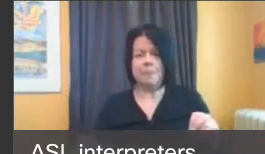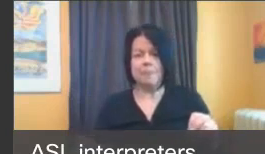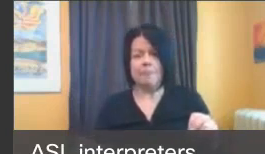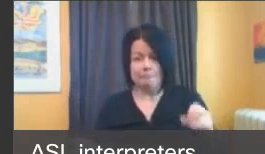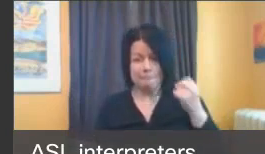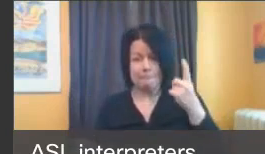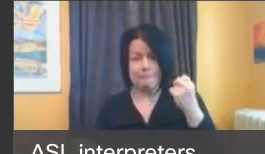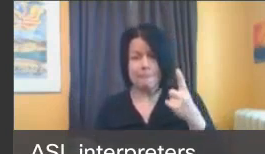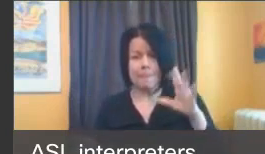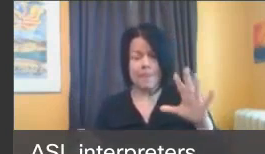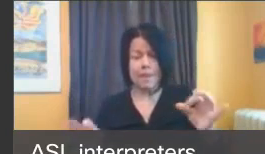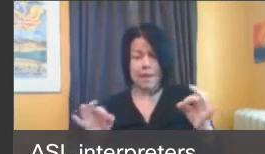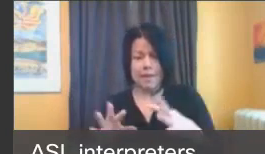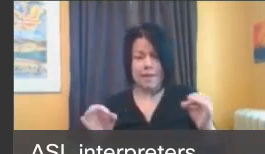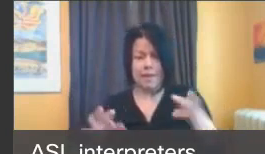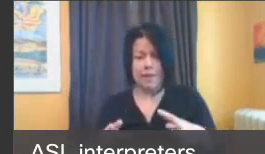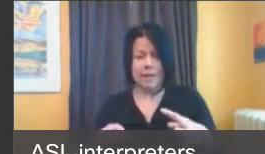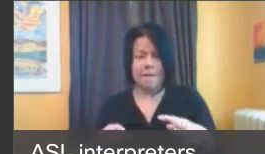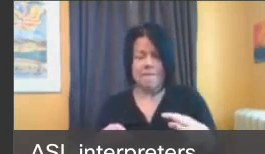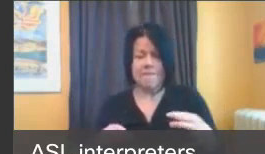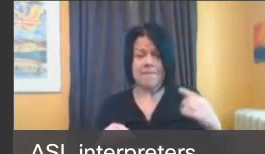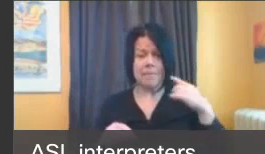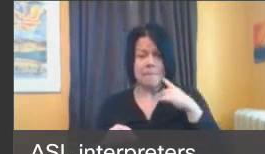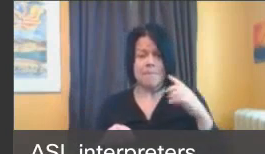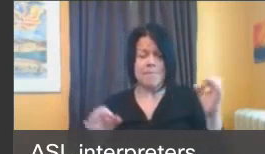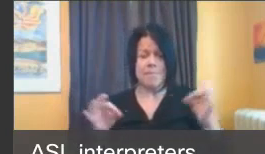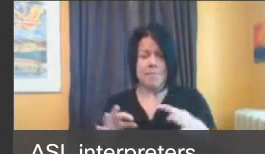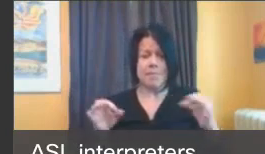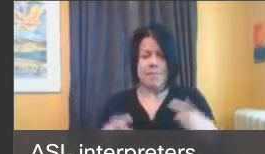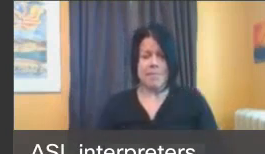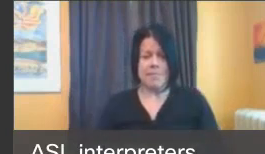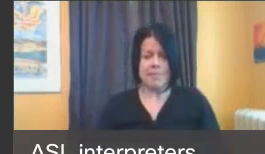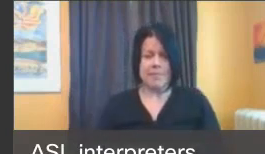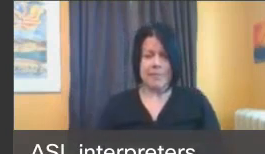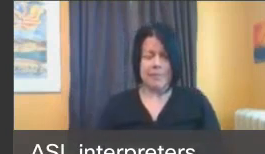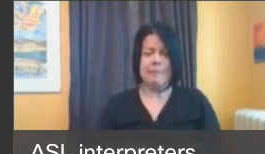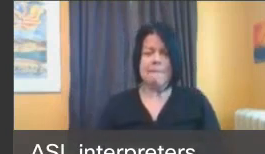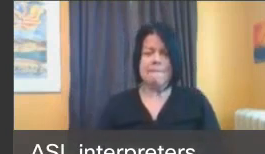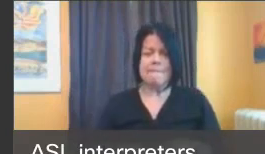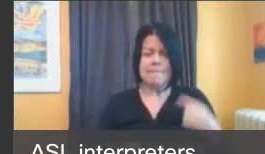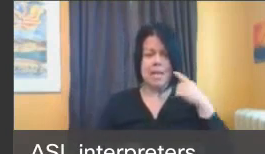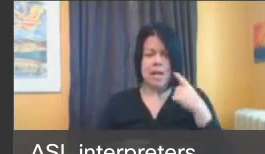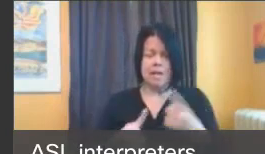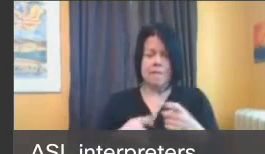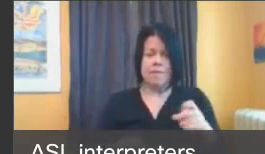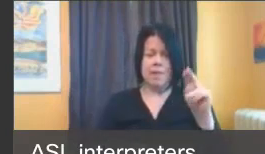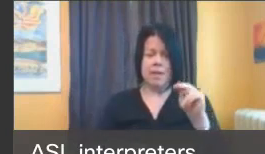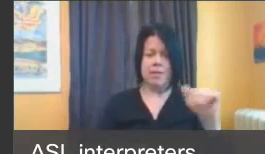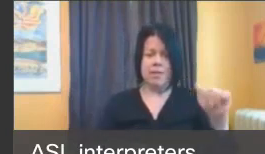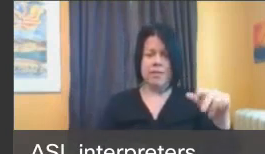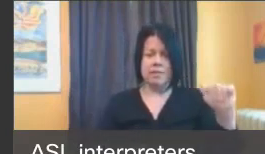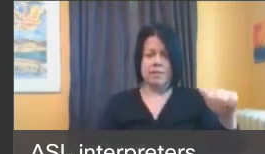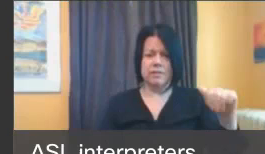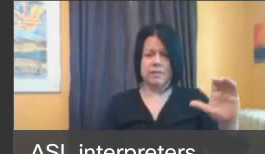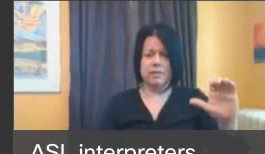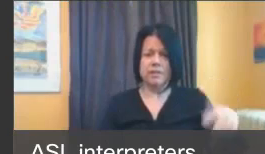feedback, you know, so that's the feedback that I hear. You know, I hear it especially from our local NAACP chapter and